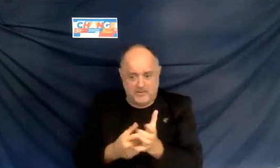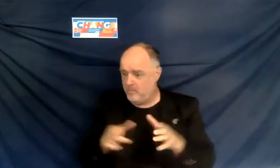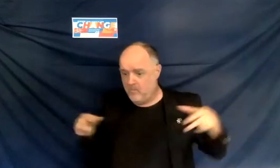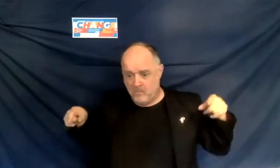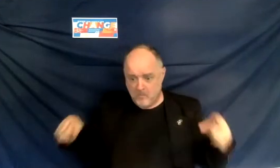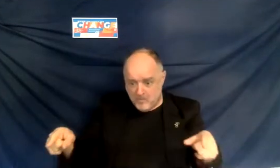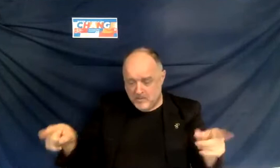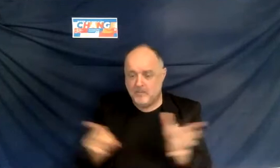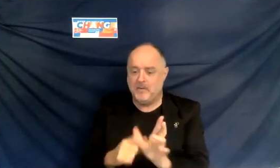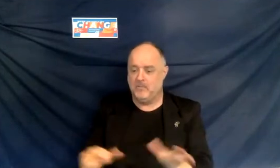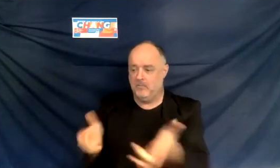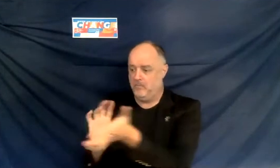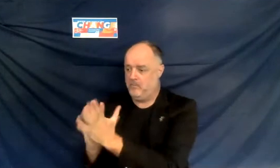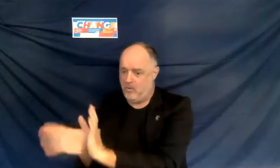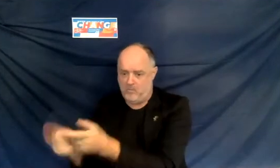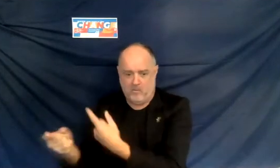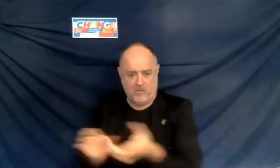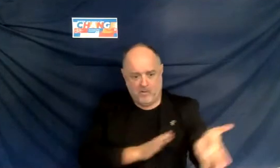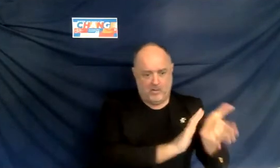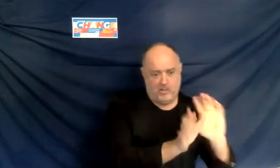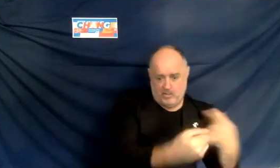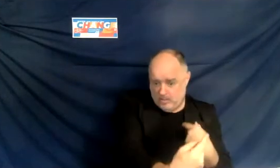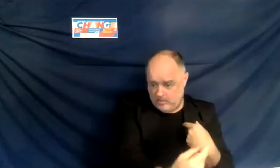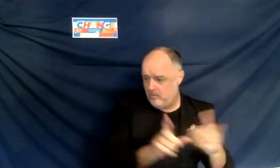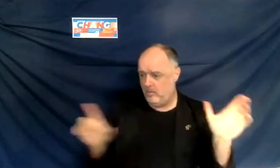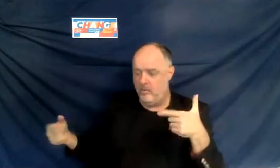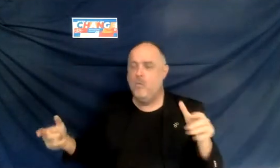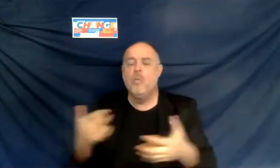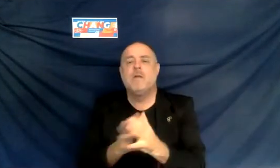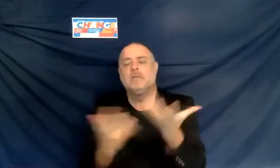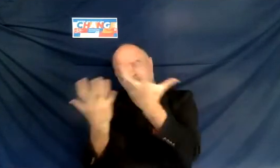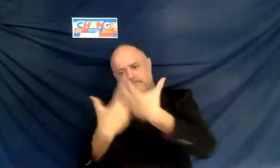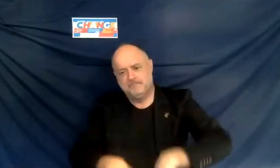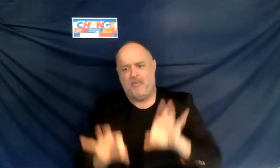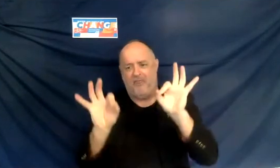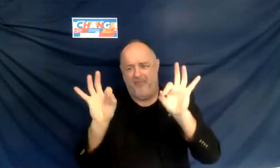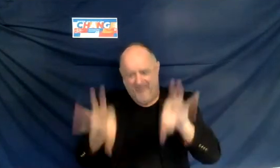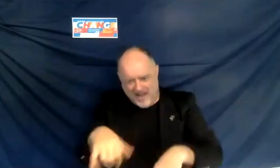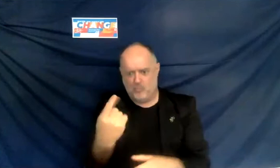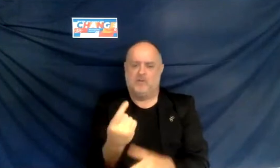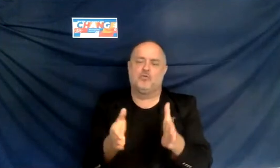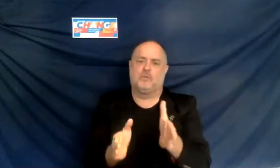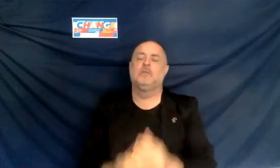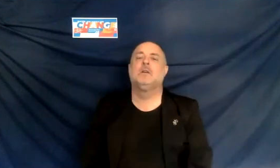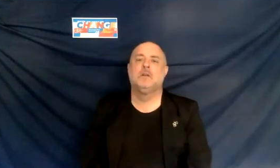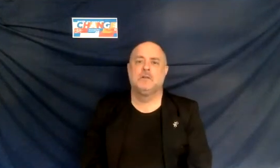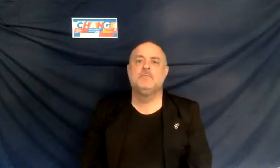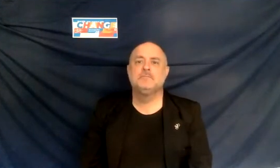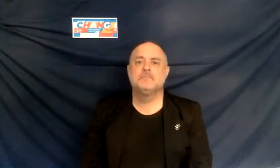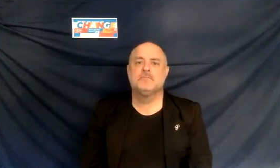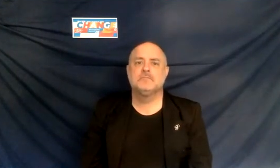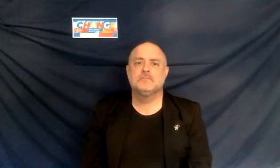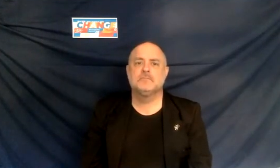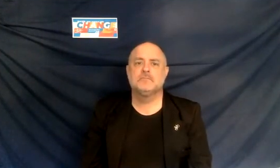it's bidirectional on one or the other side, whatever makes the most sense for that specific street. And